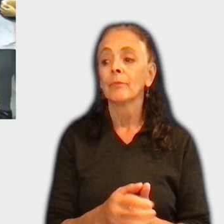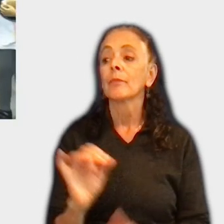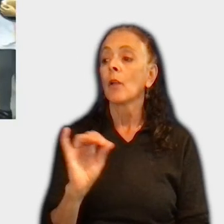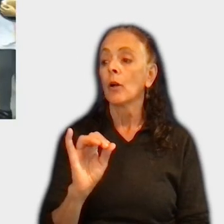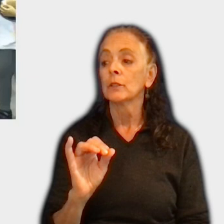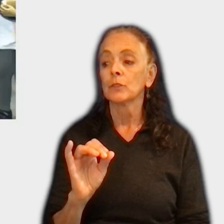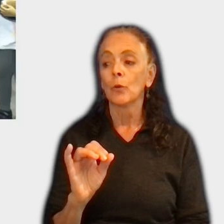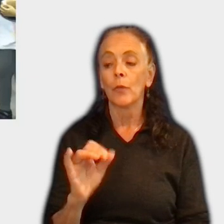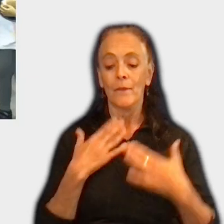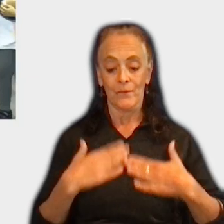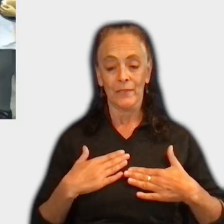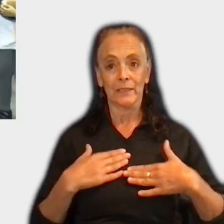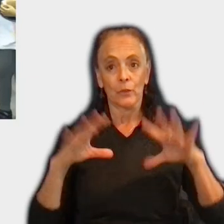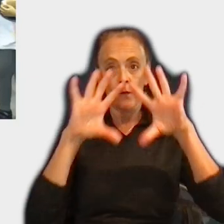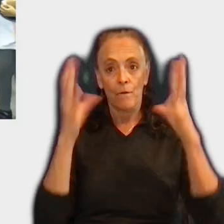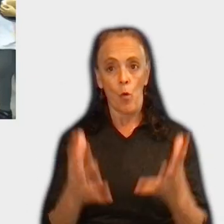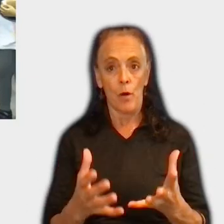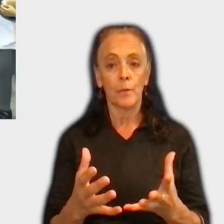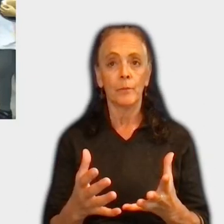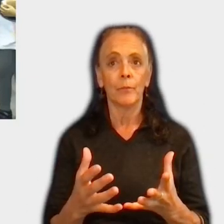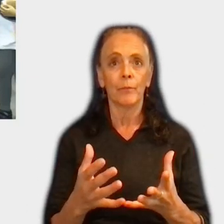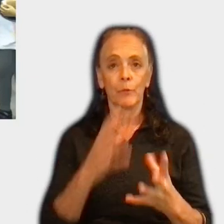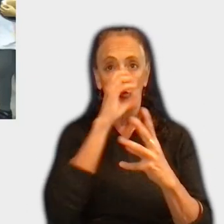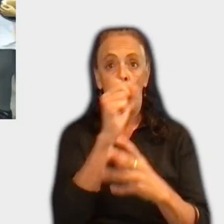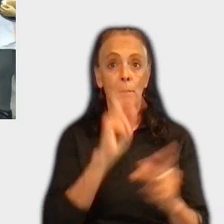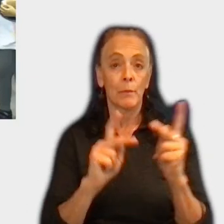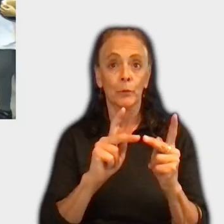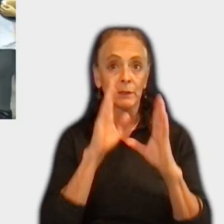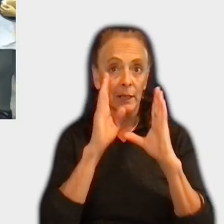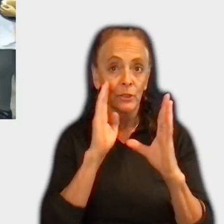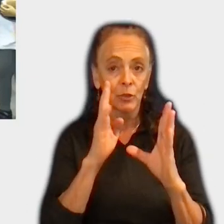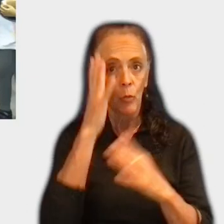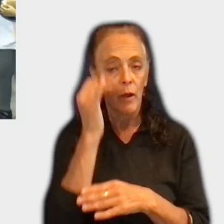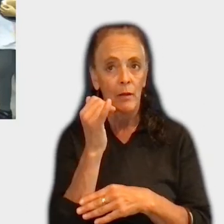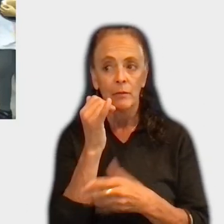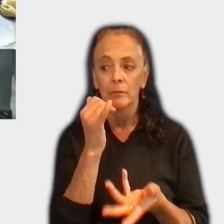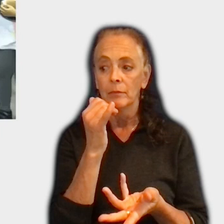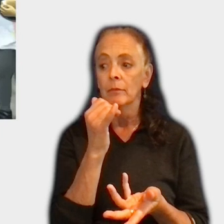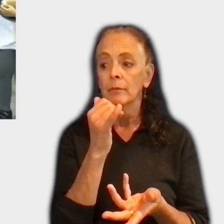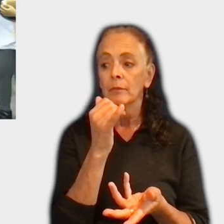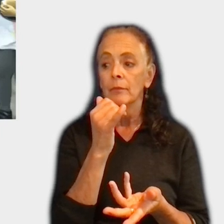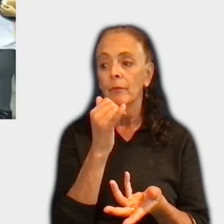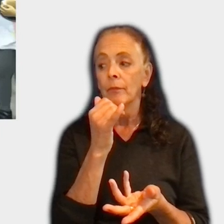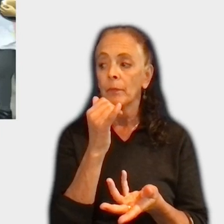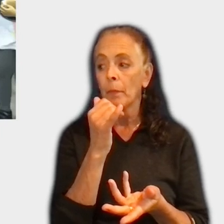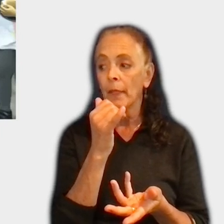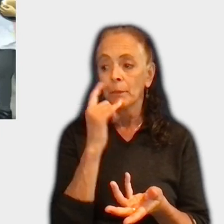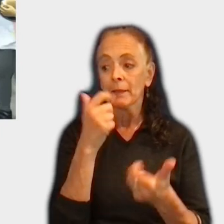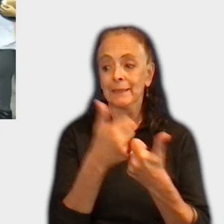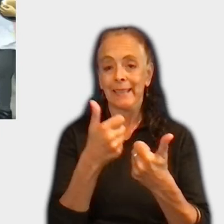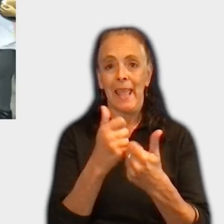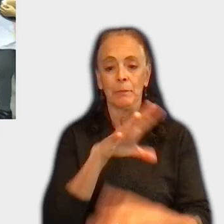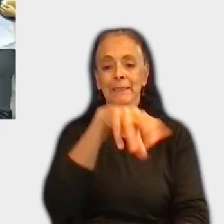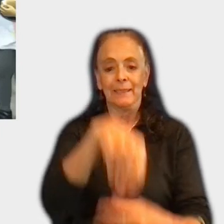the physical form in cabinet able to get player attention so because the the the game is in case